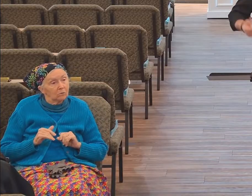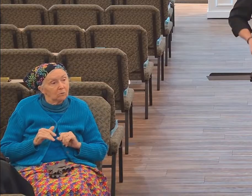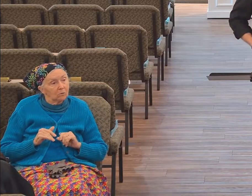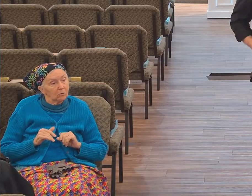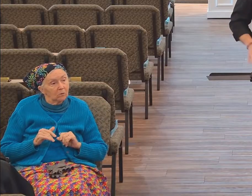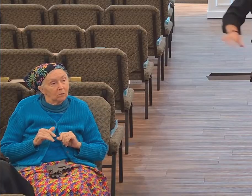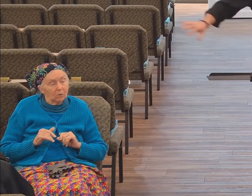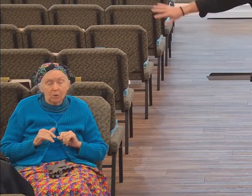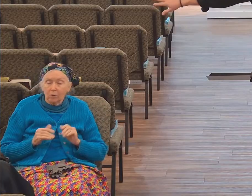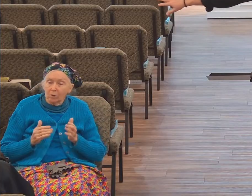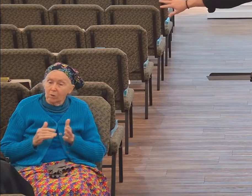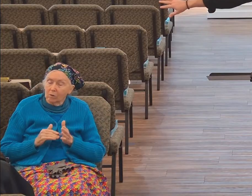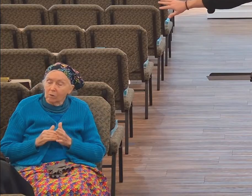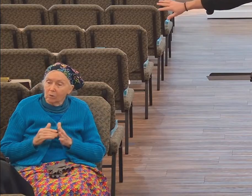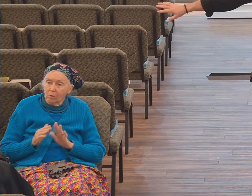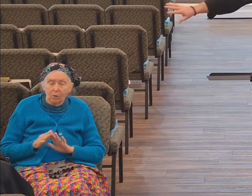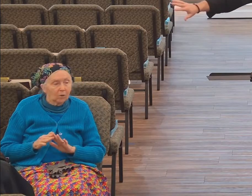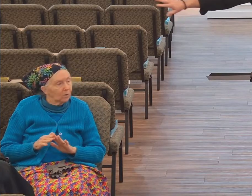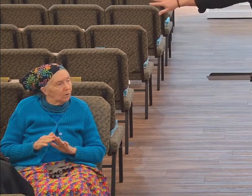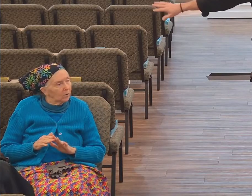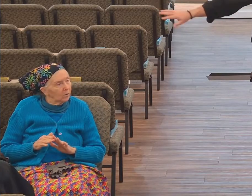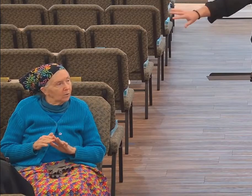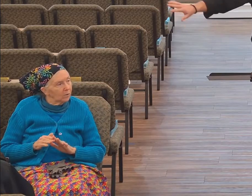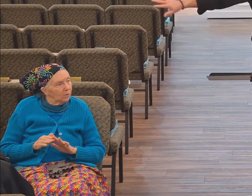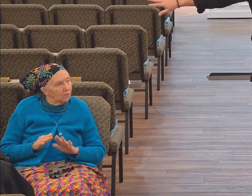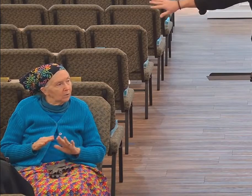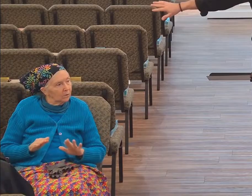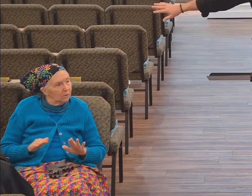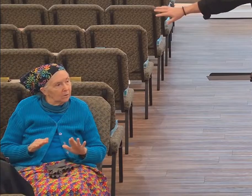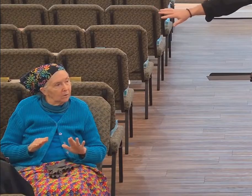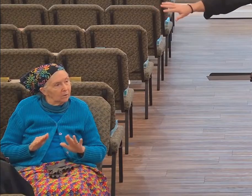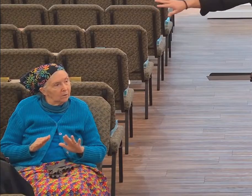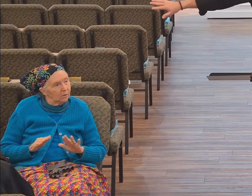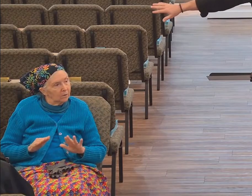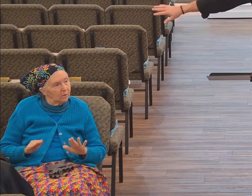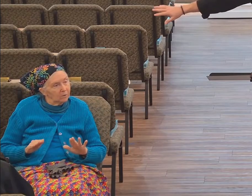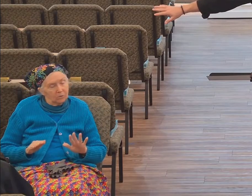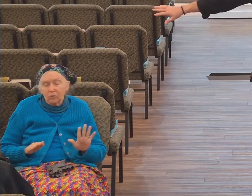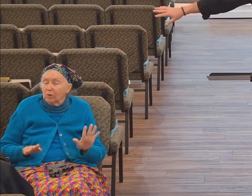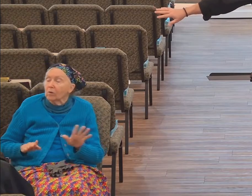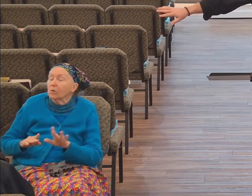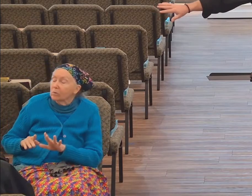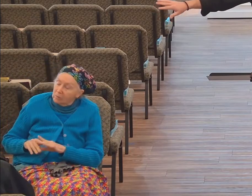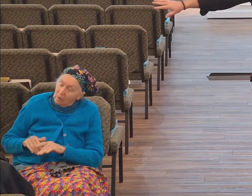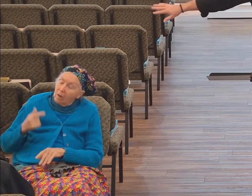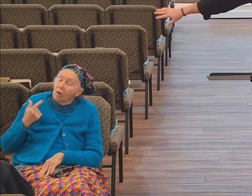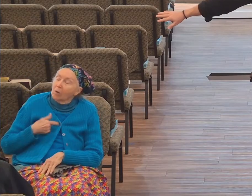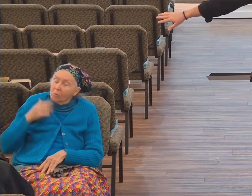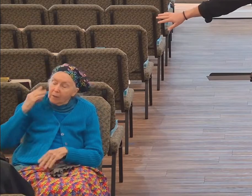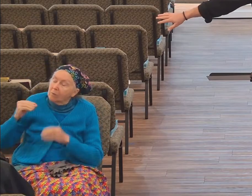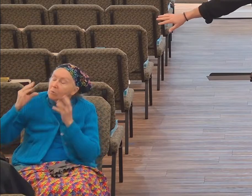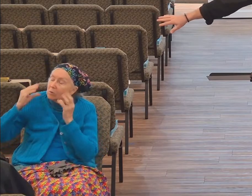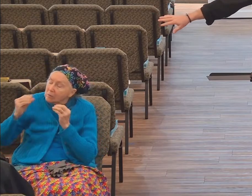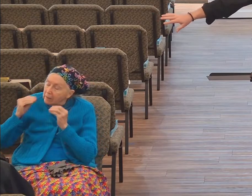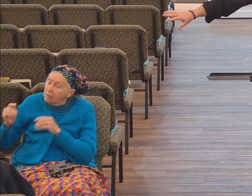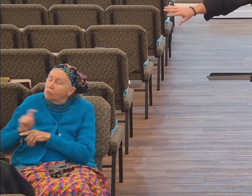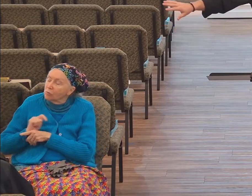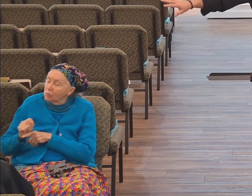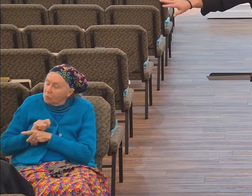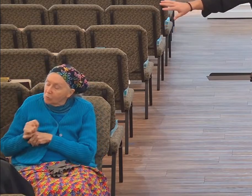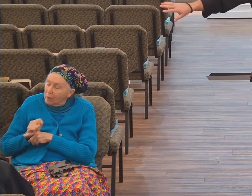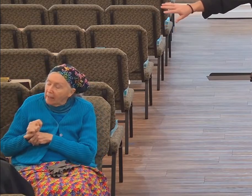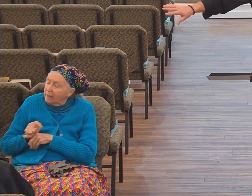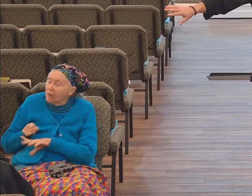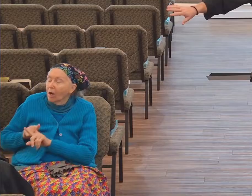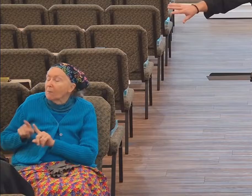it was just shh. When the time is right, we'll train you, and we'll teach you how to